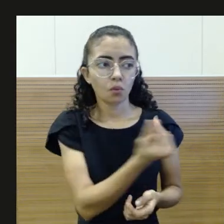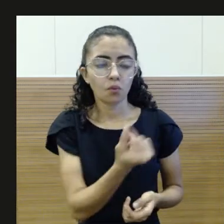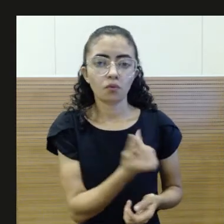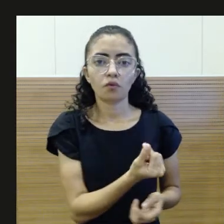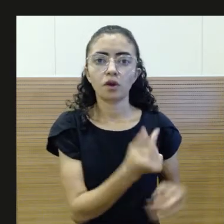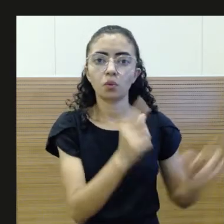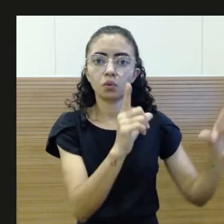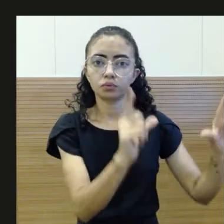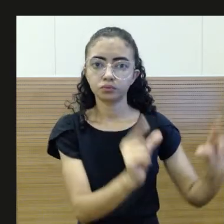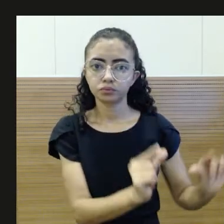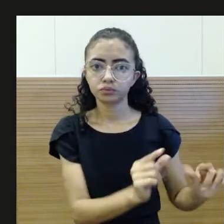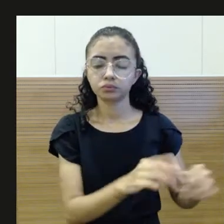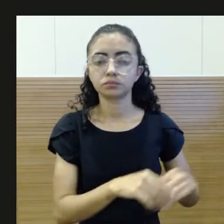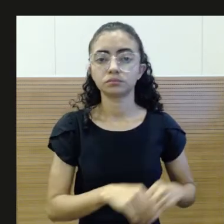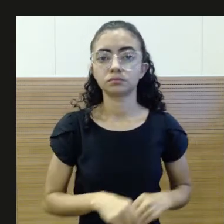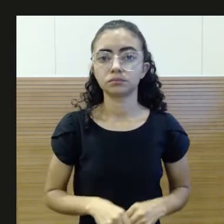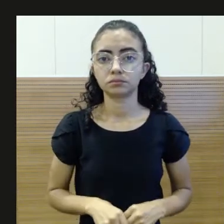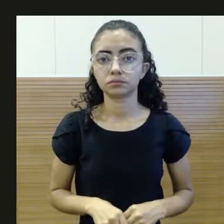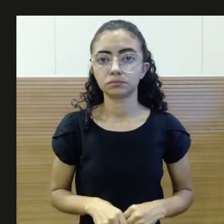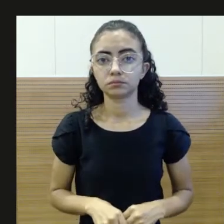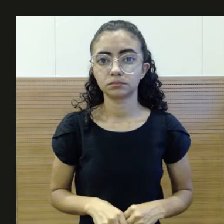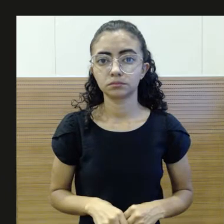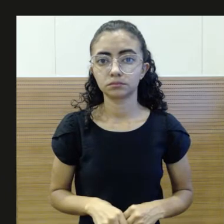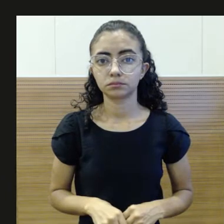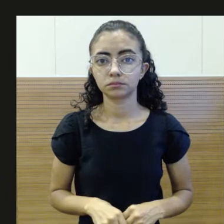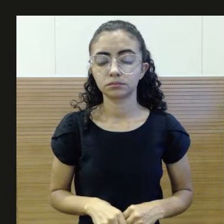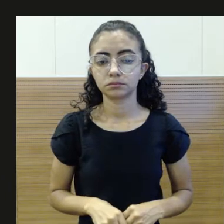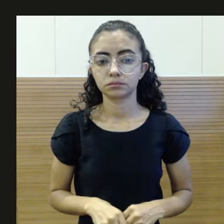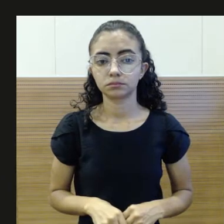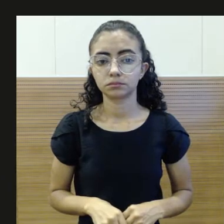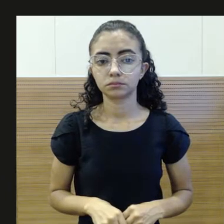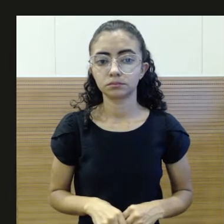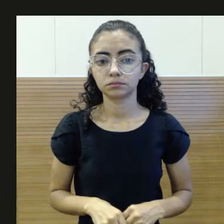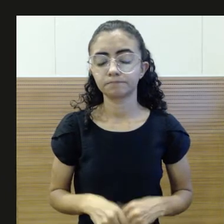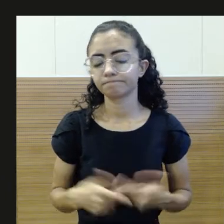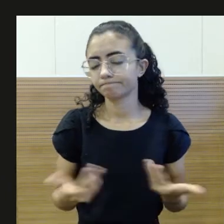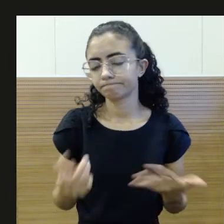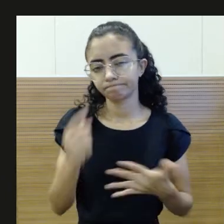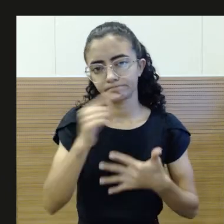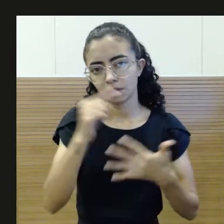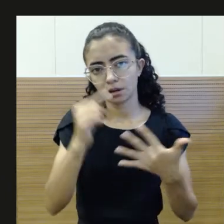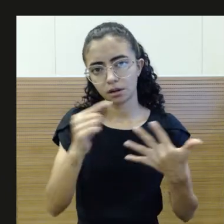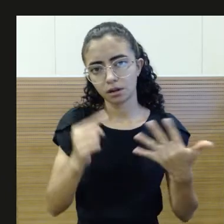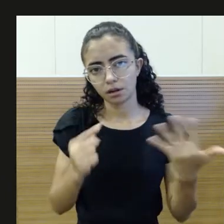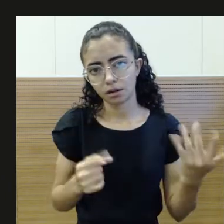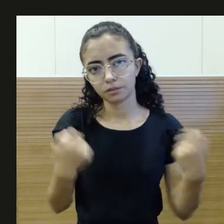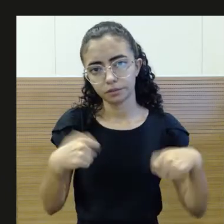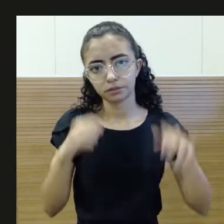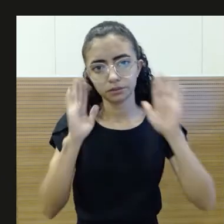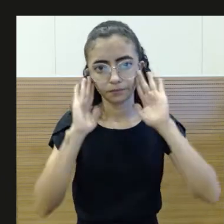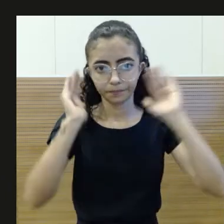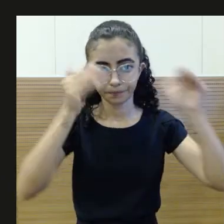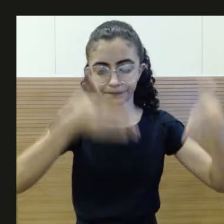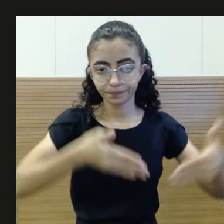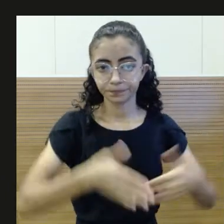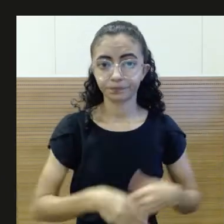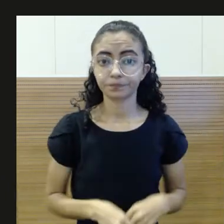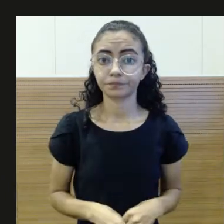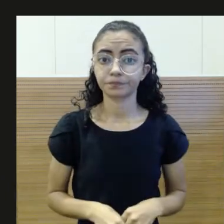the impact of ultra-processed products on health with this NOVA